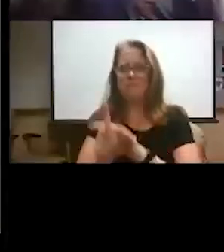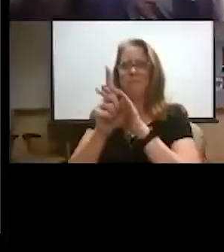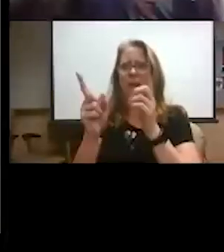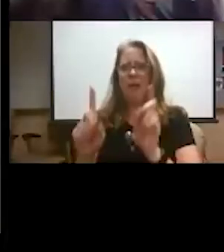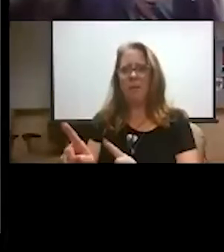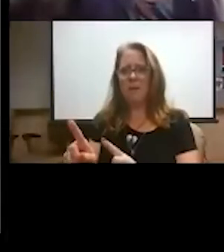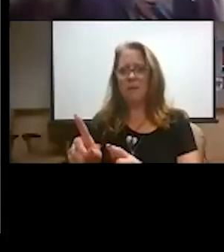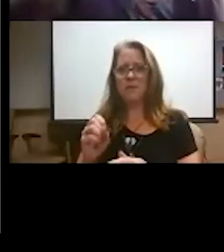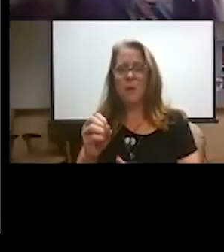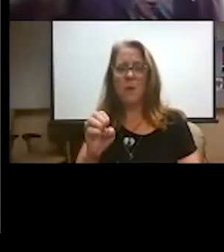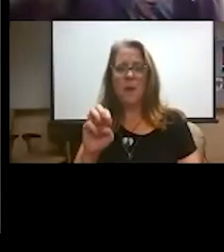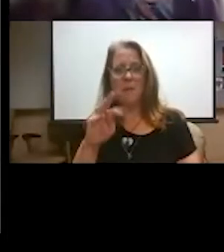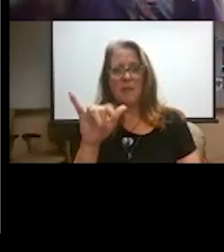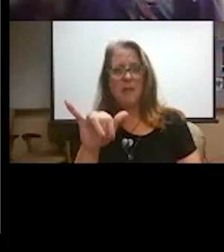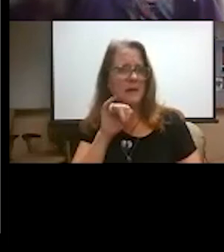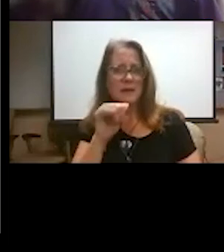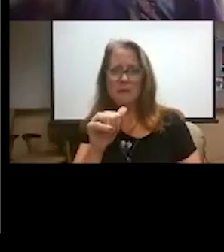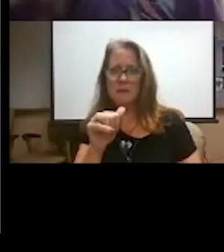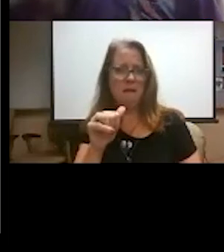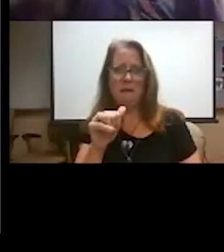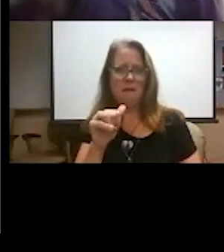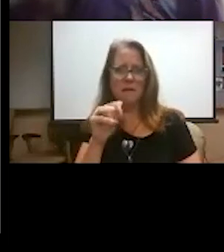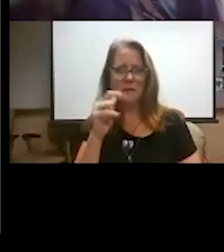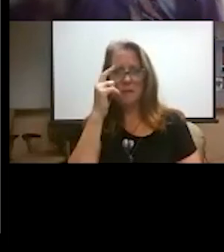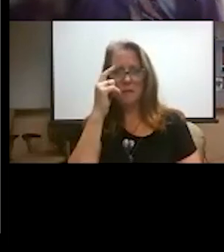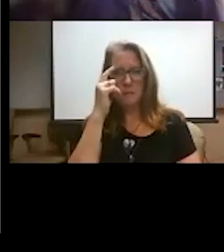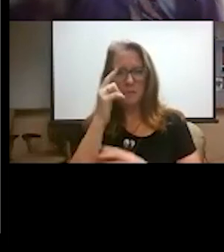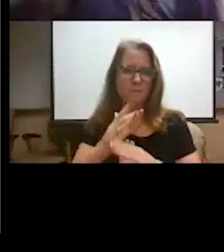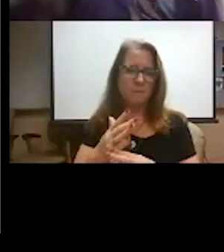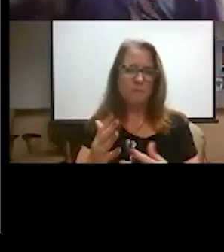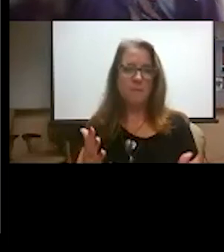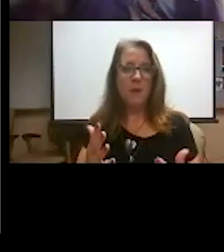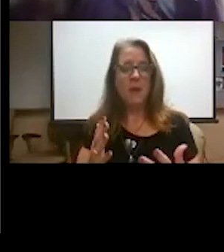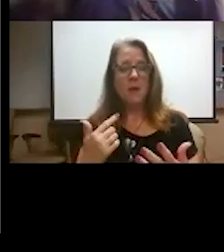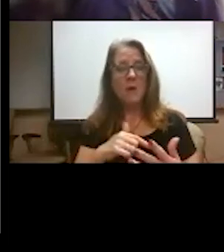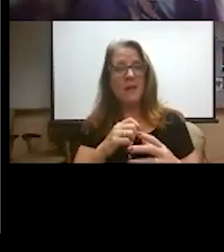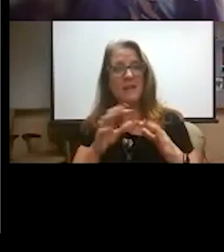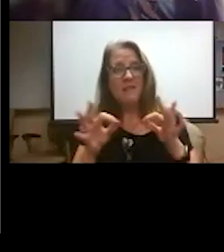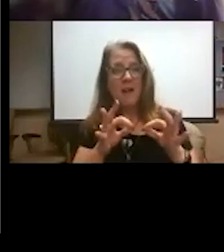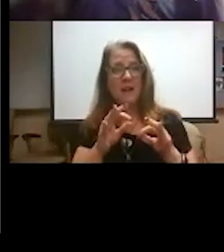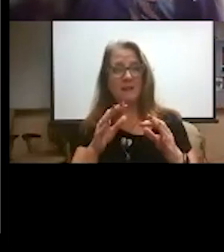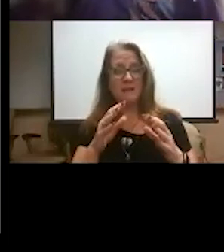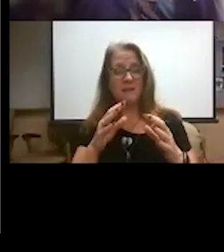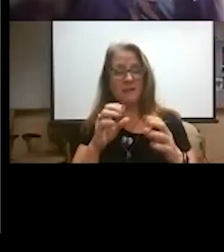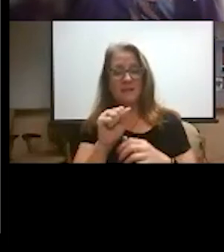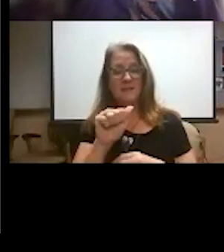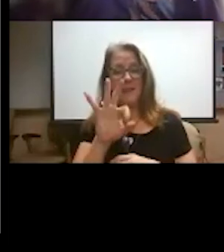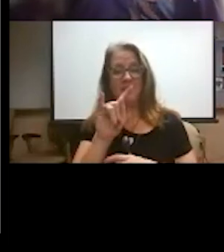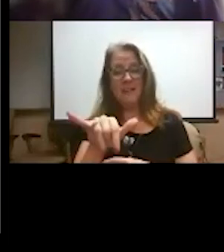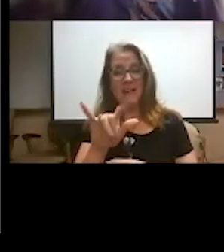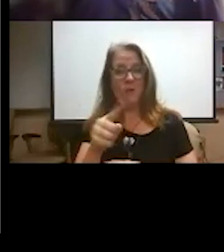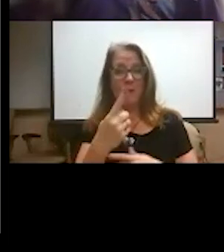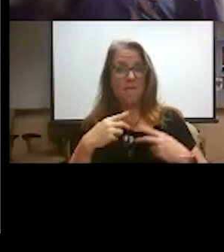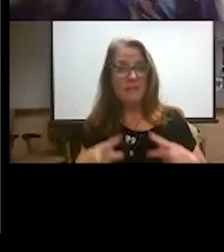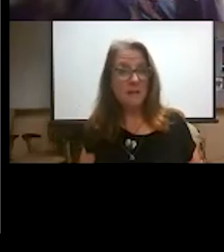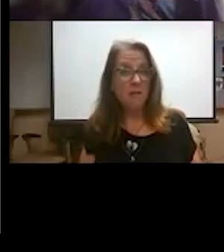that empathy is not blocked? Do we define safety as only physical safety? And if so, how might this be a